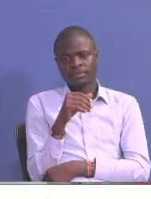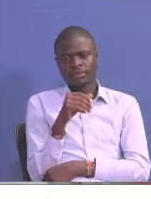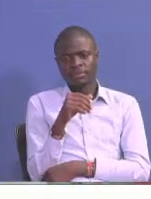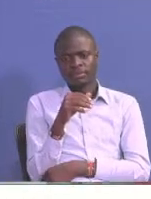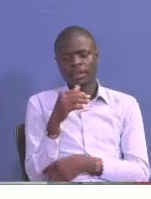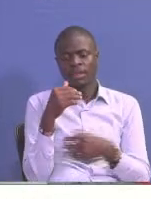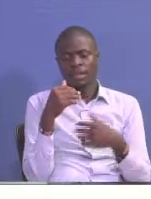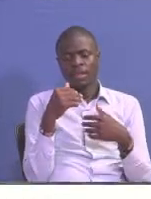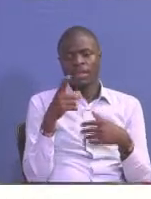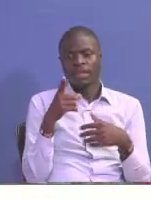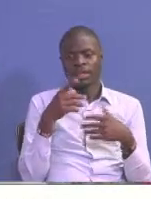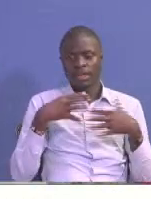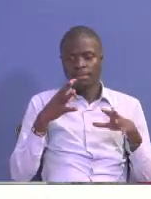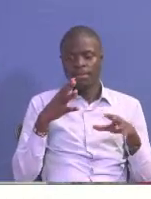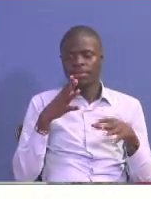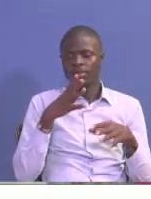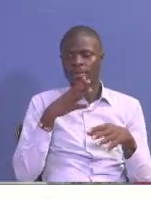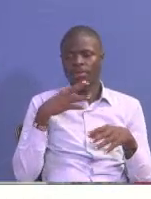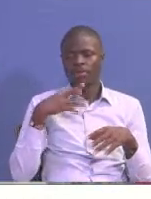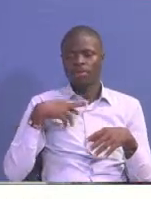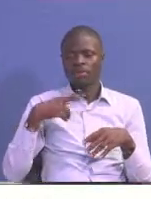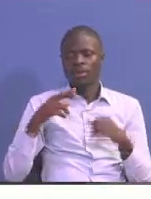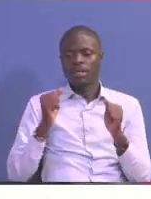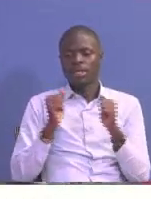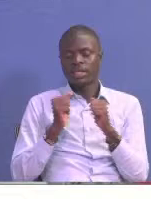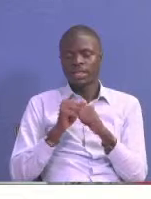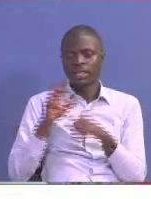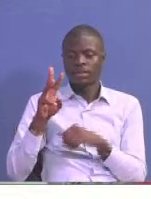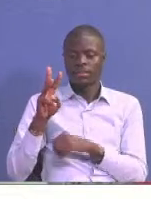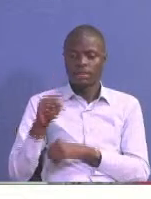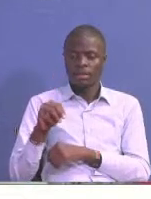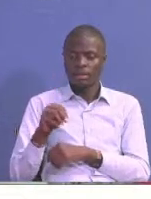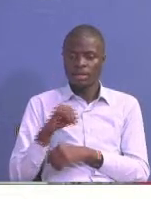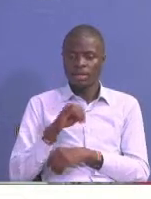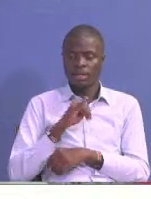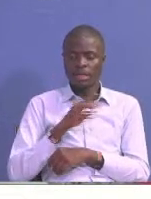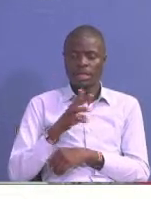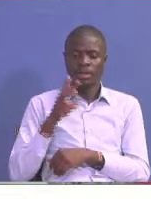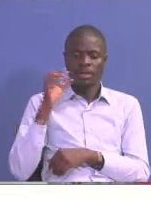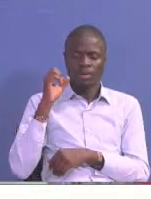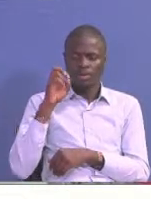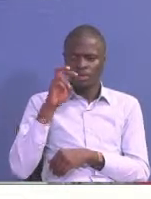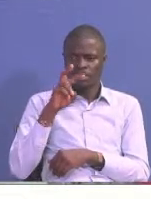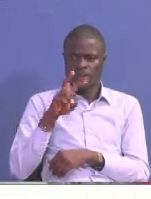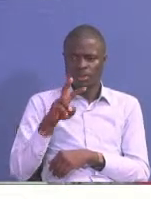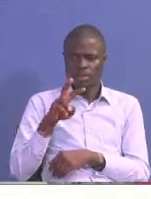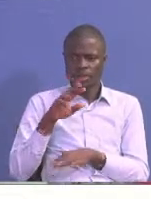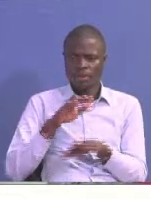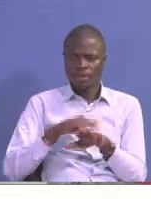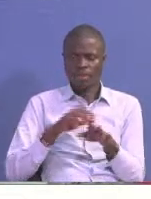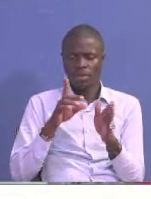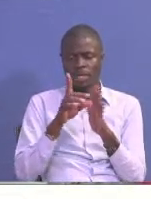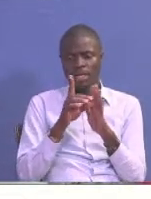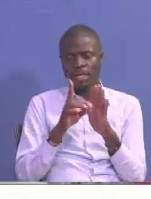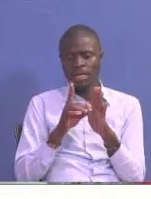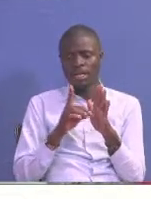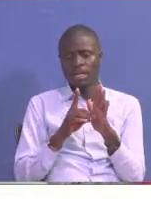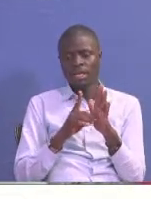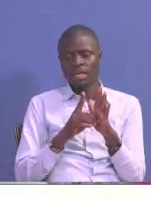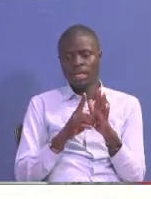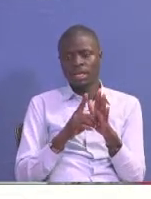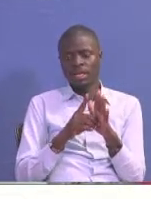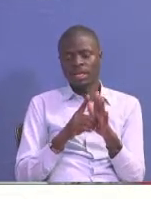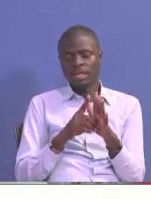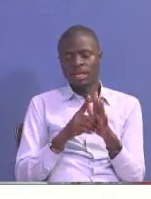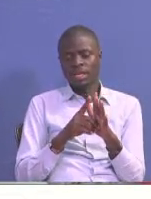Their population was about 10 million when I was there. I was looking at the statistics just when I was